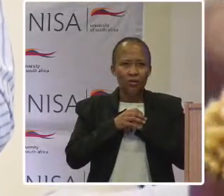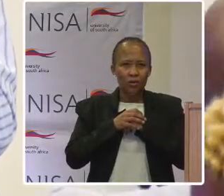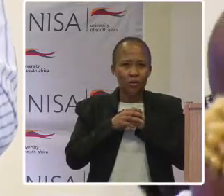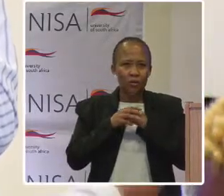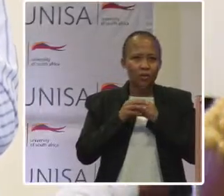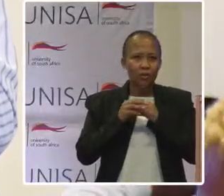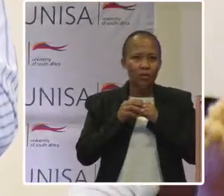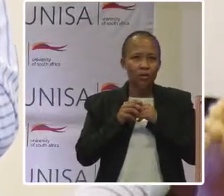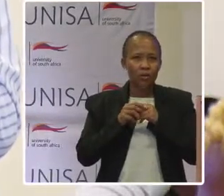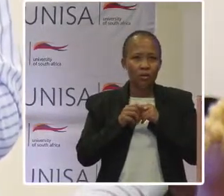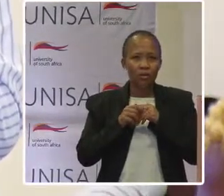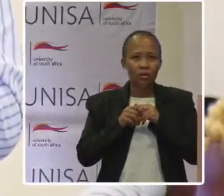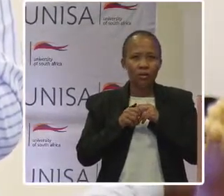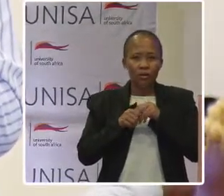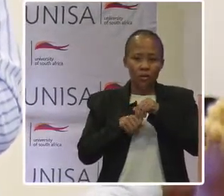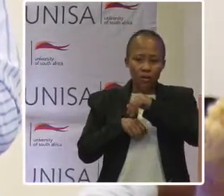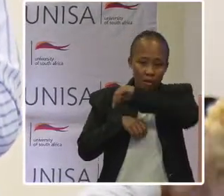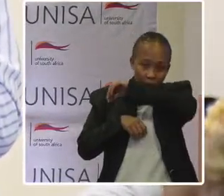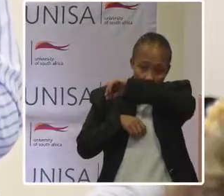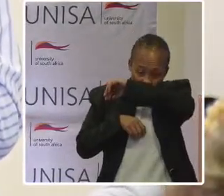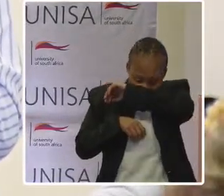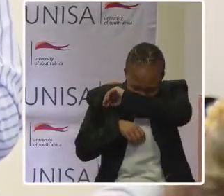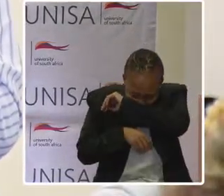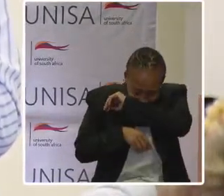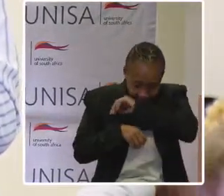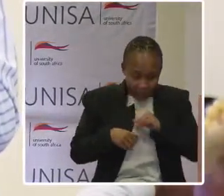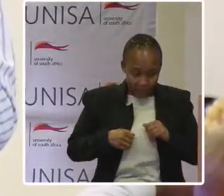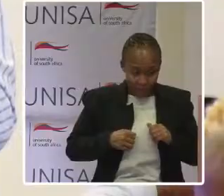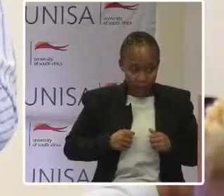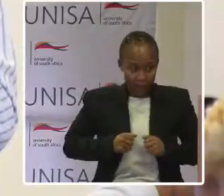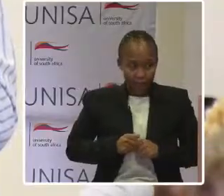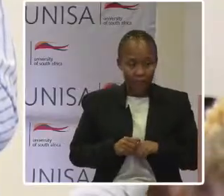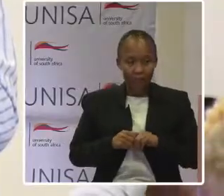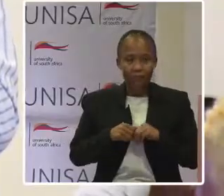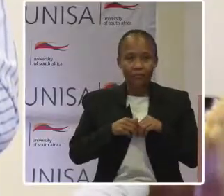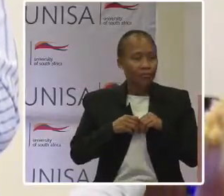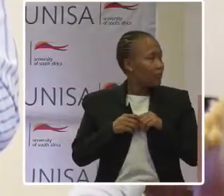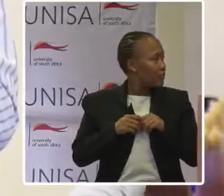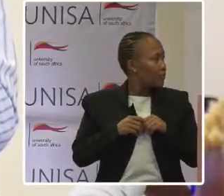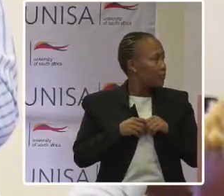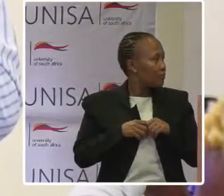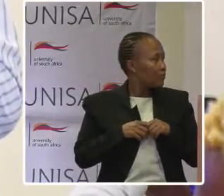question paper and then you prompt it into an AI? You are